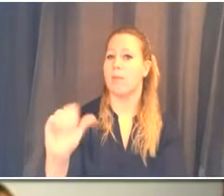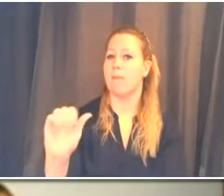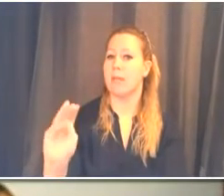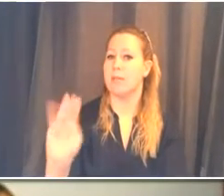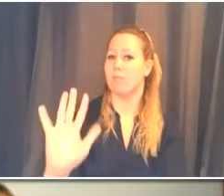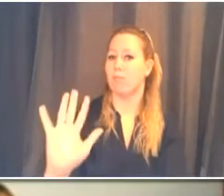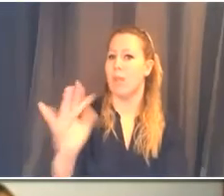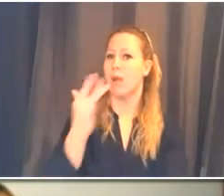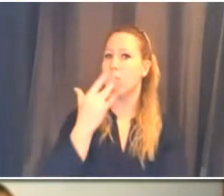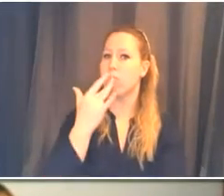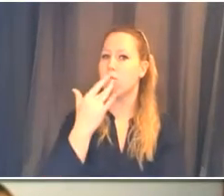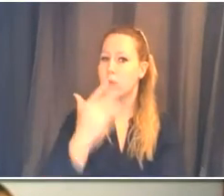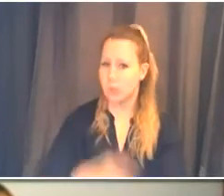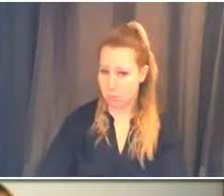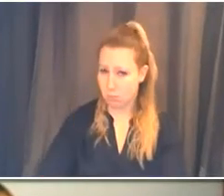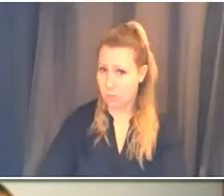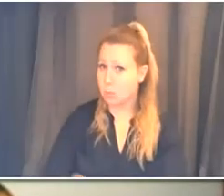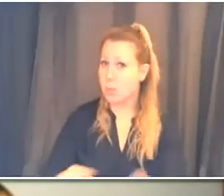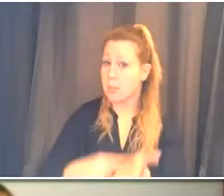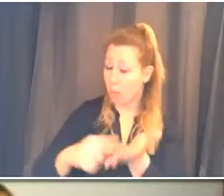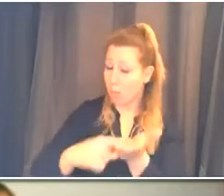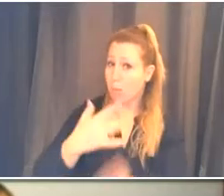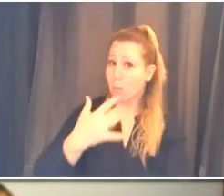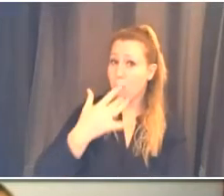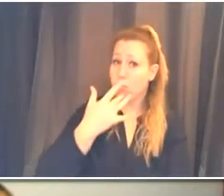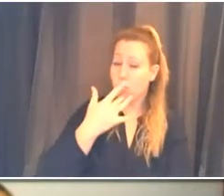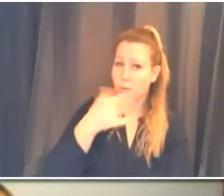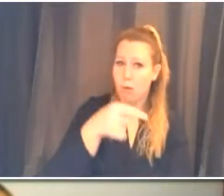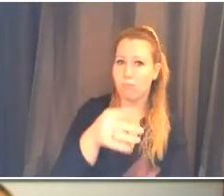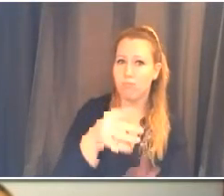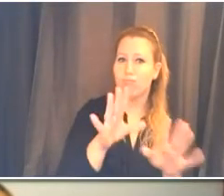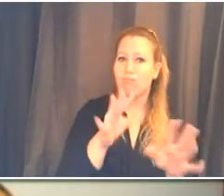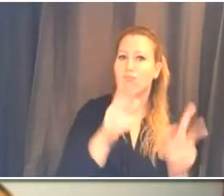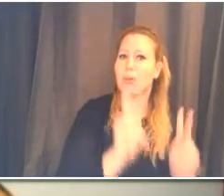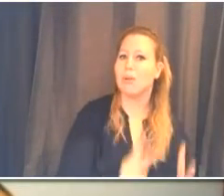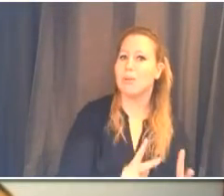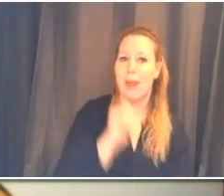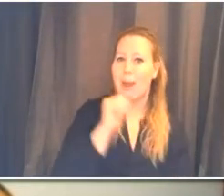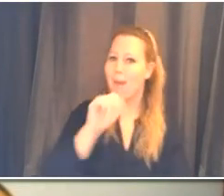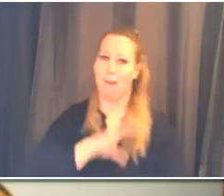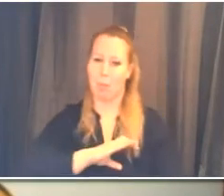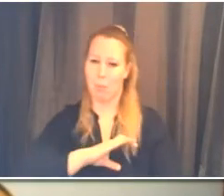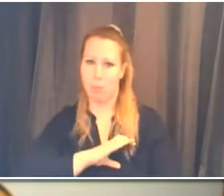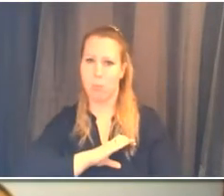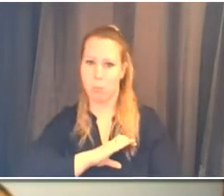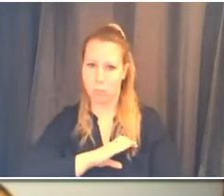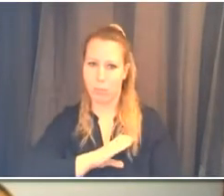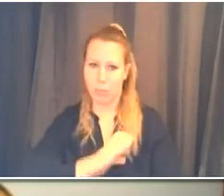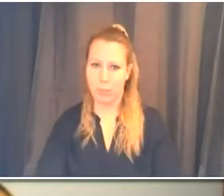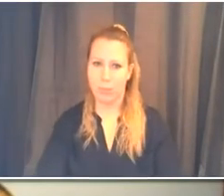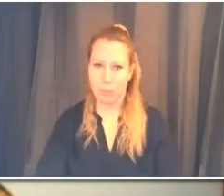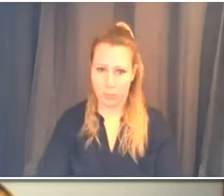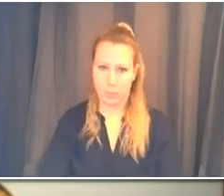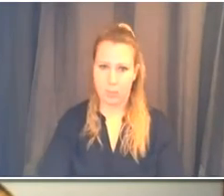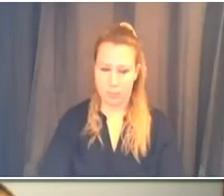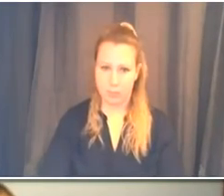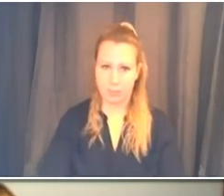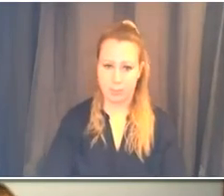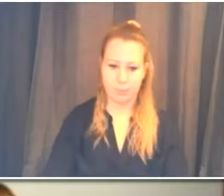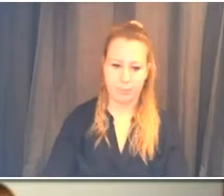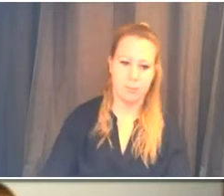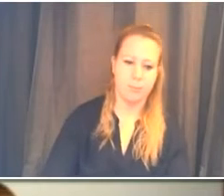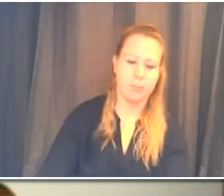at the height of covid um the week of April 6th we had 72 dvos out sick which was